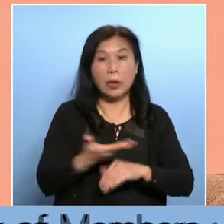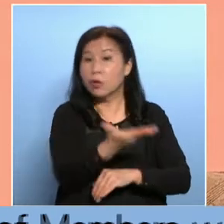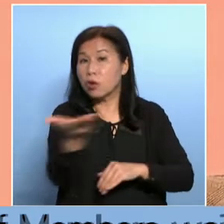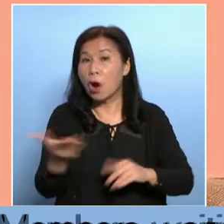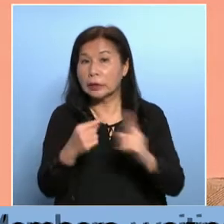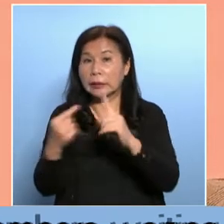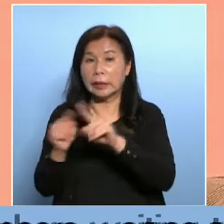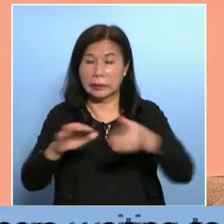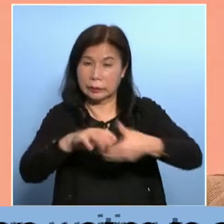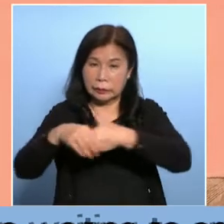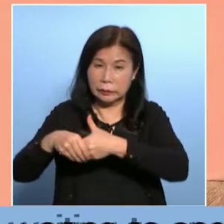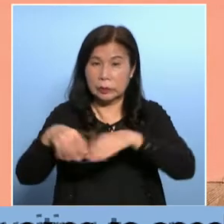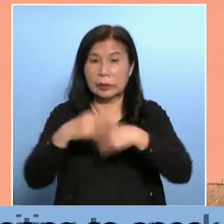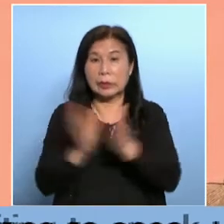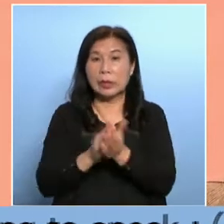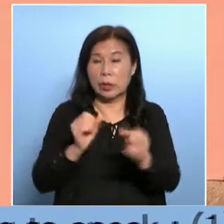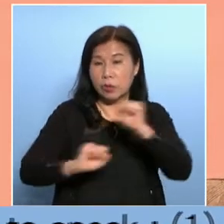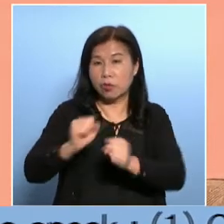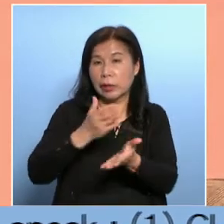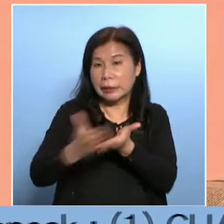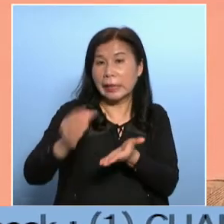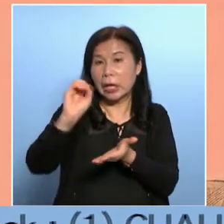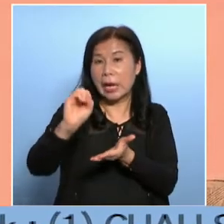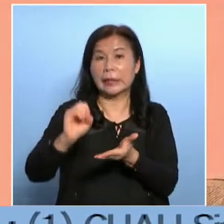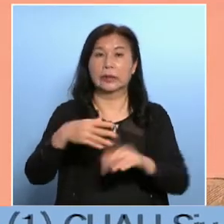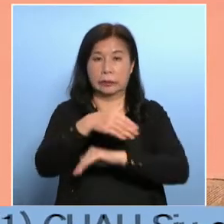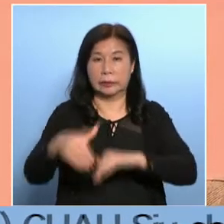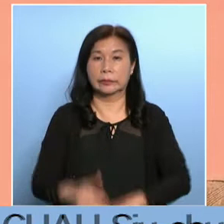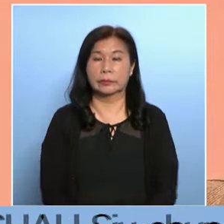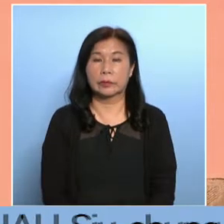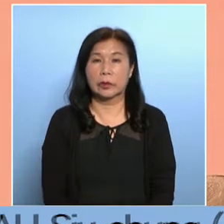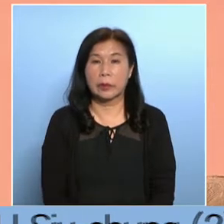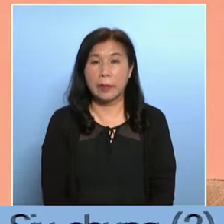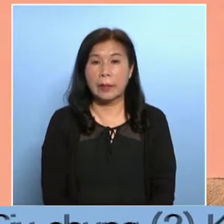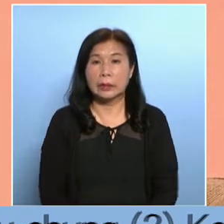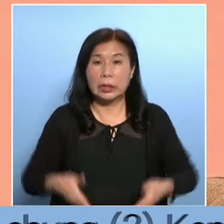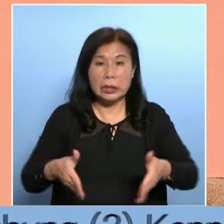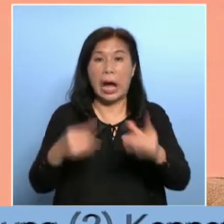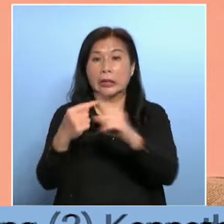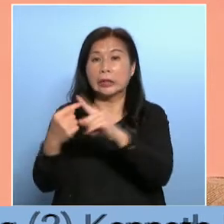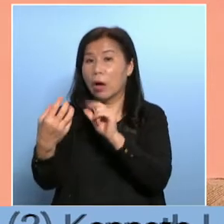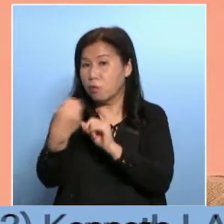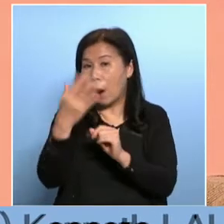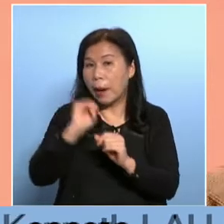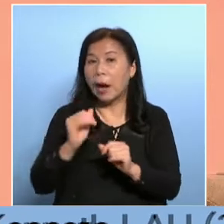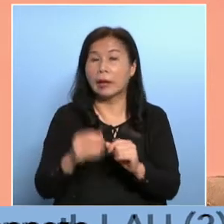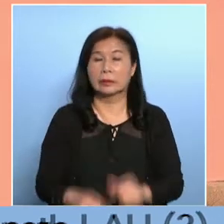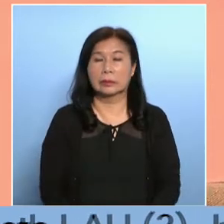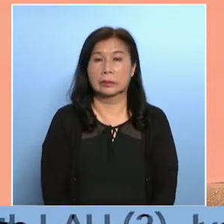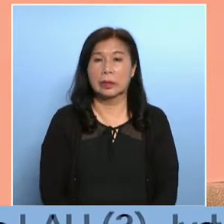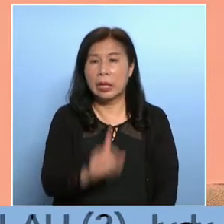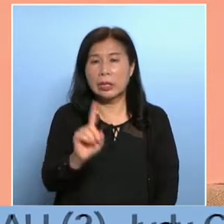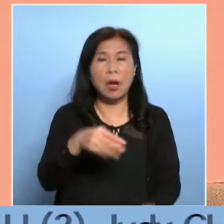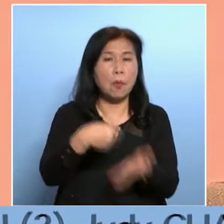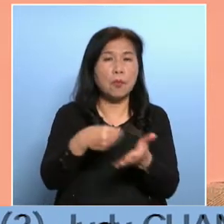strategy before bringing the public on board to achieve dynamic zero cases. Some reticent people complain